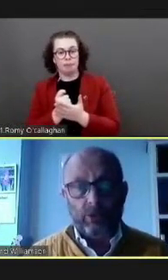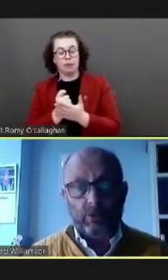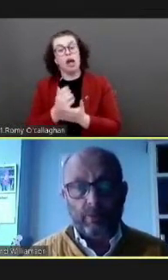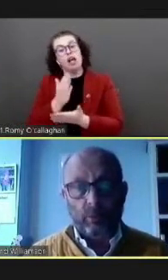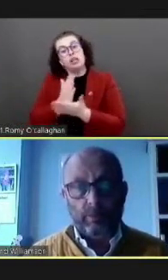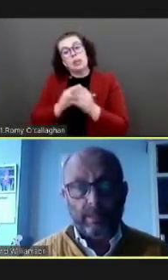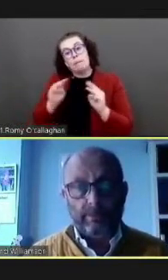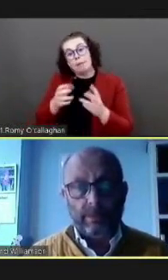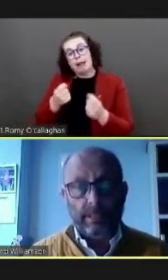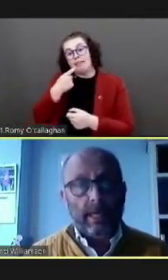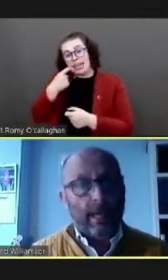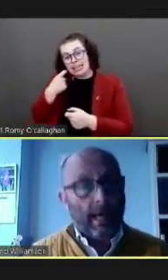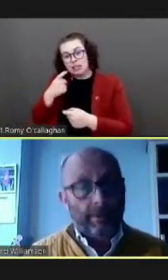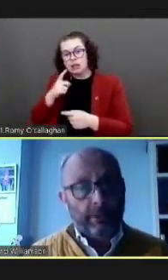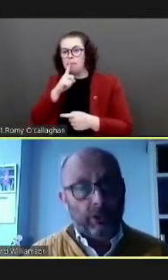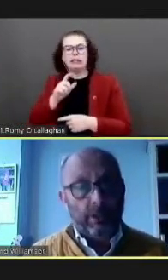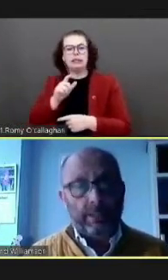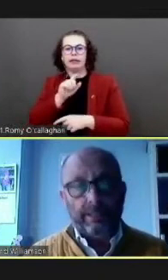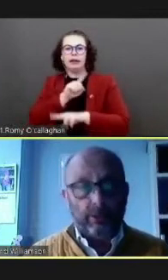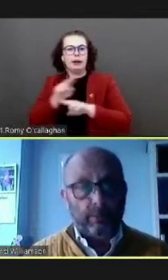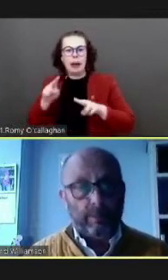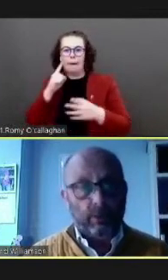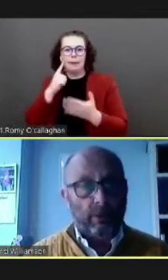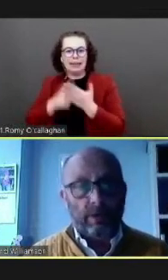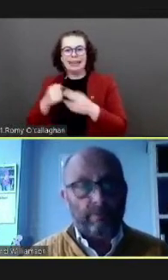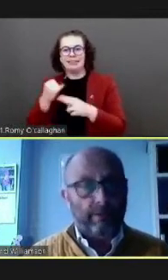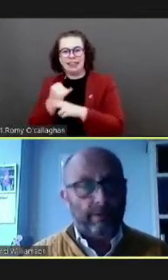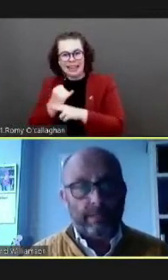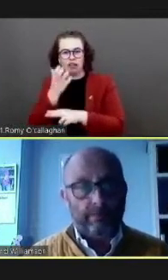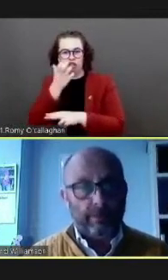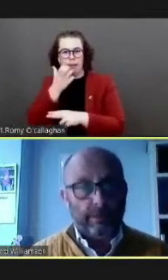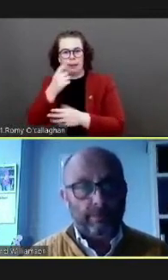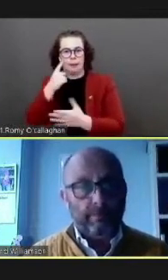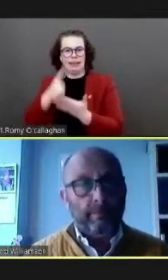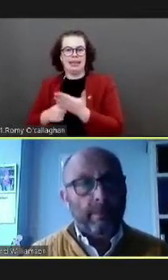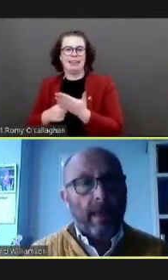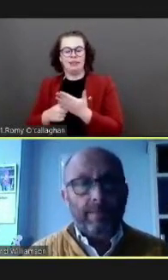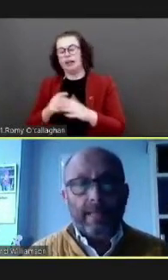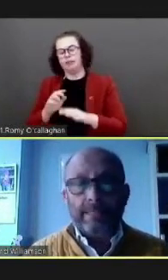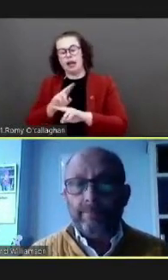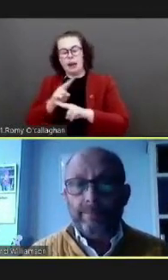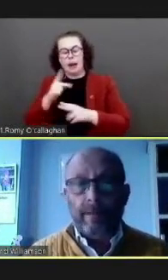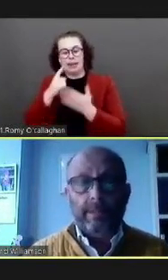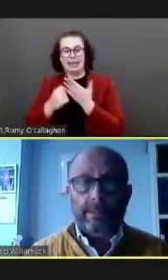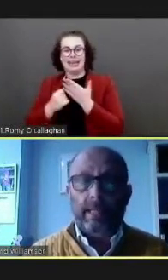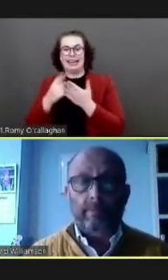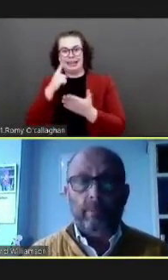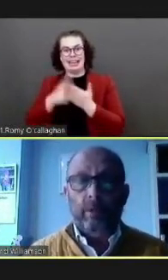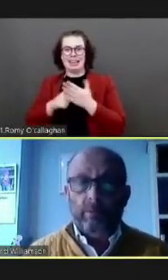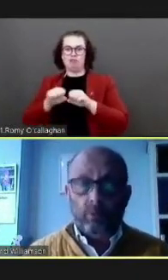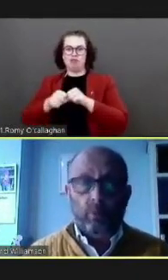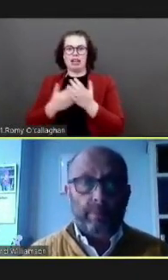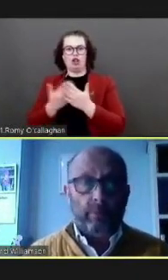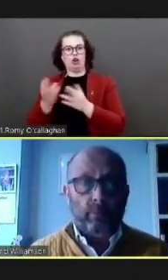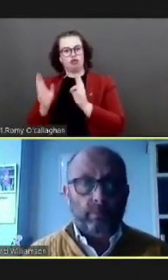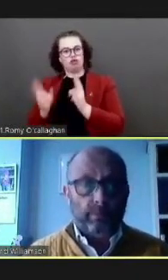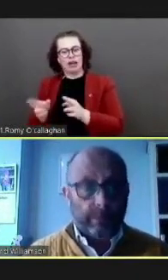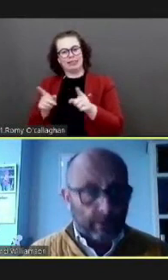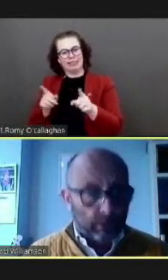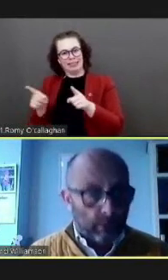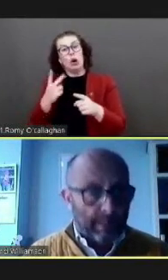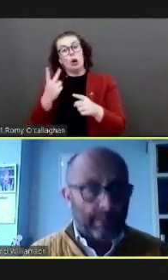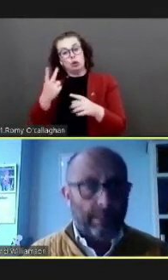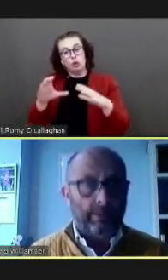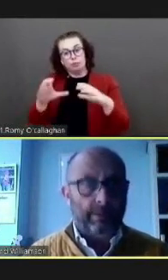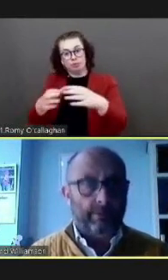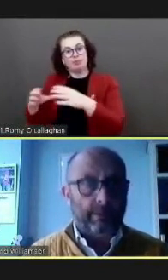particularly strong criminal beliefs. And the journeys those people go on are very different. And that's the very same for people